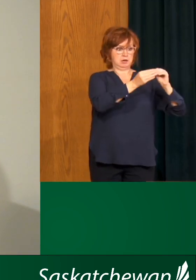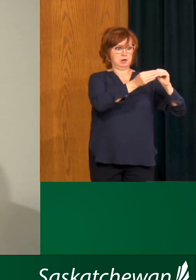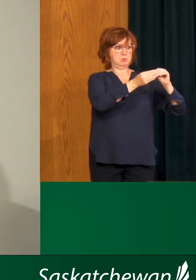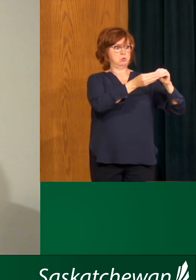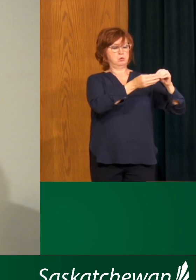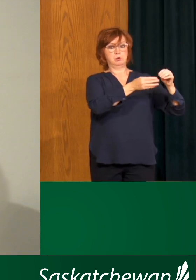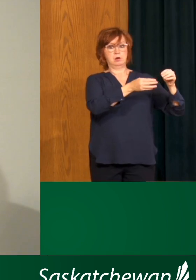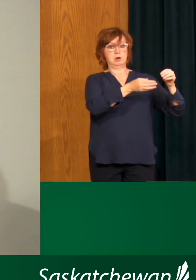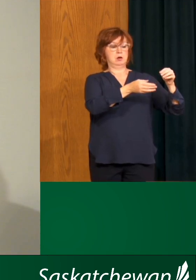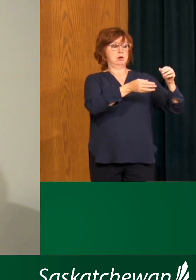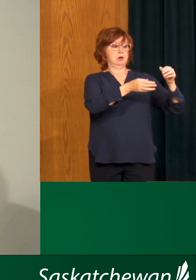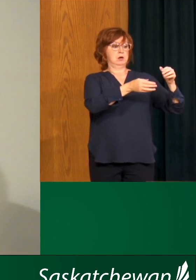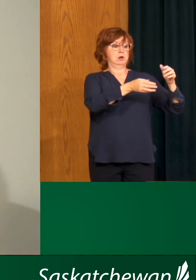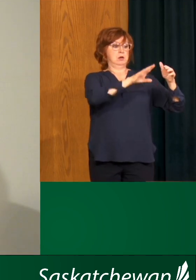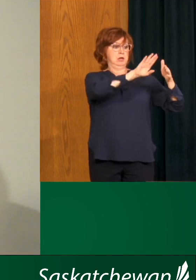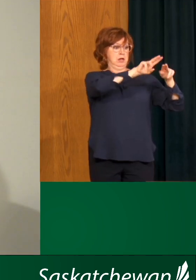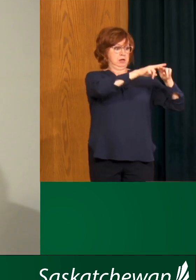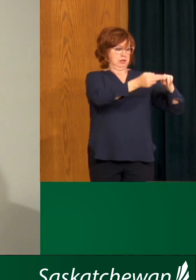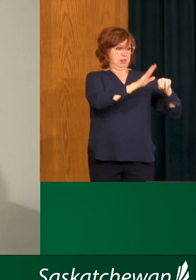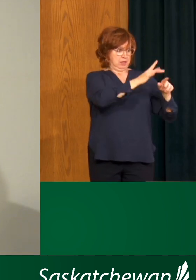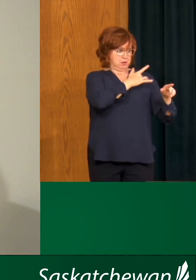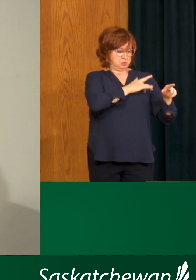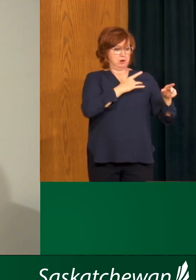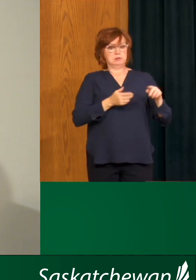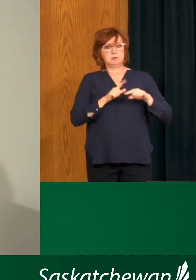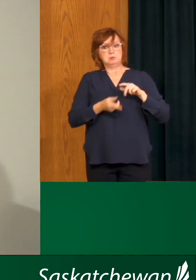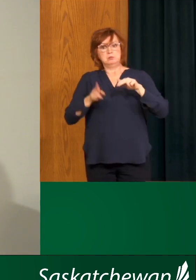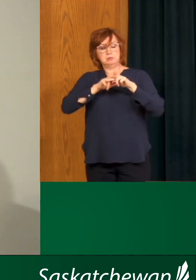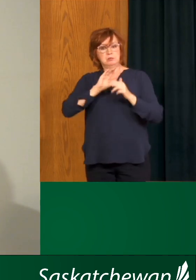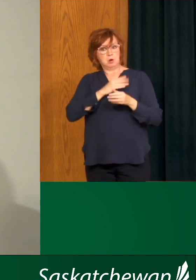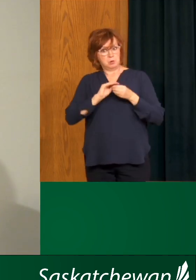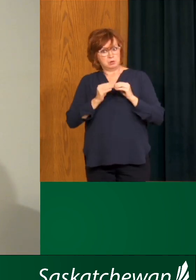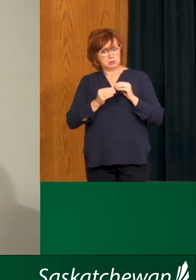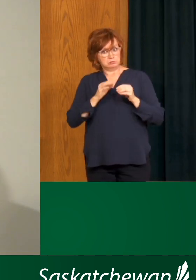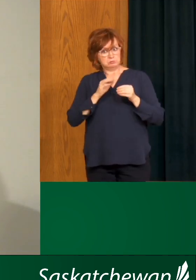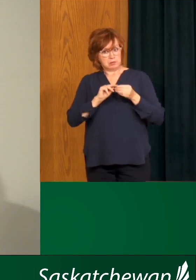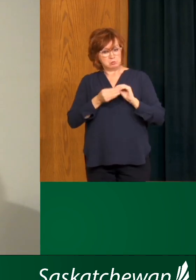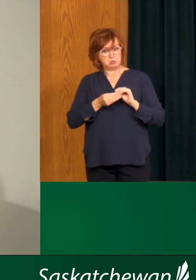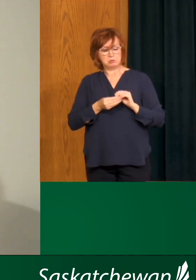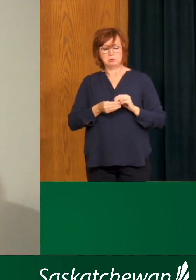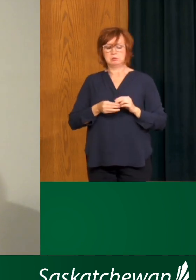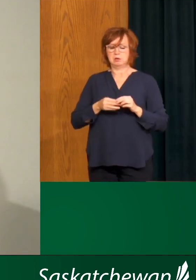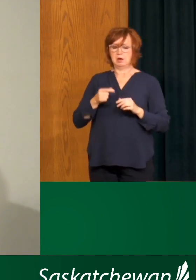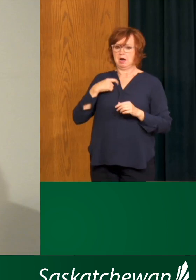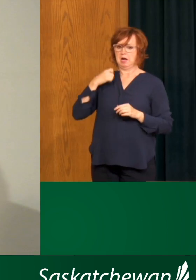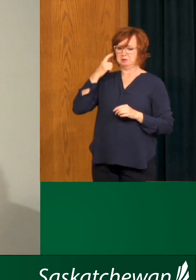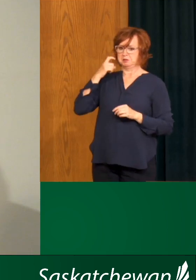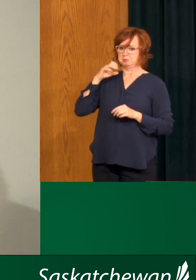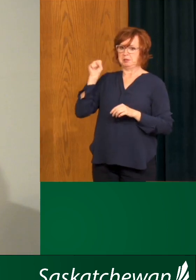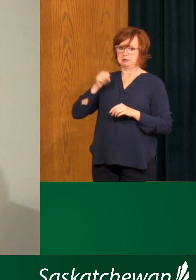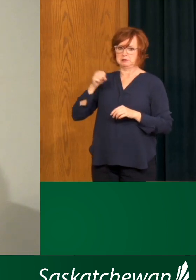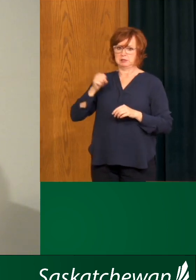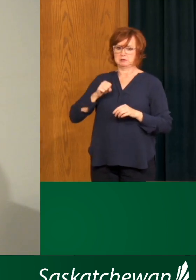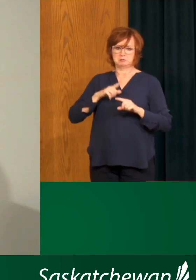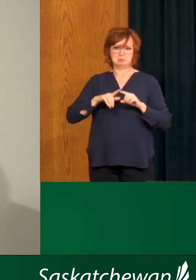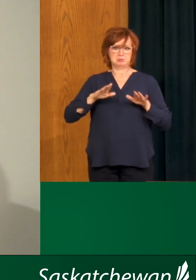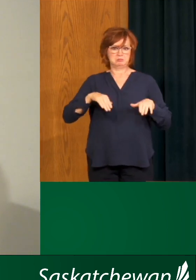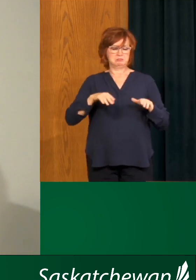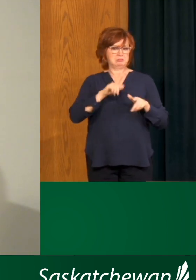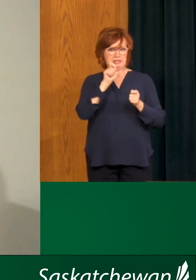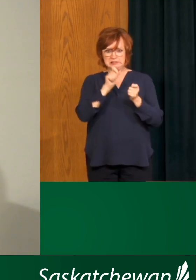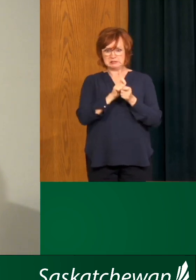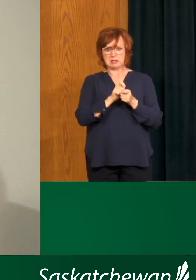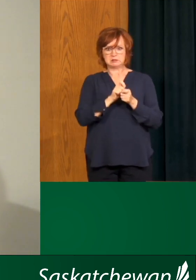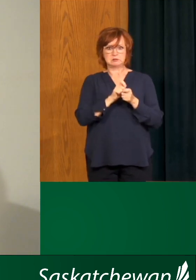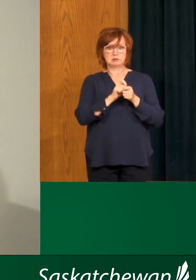cases nationally. So that always happens as a matter of routine. And I'm sure, I don't have the exact numbers with me, but I'm sure there were some cases